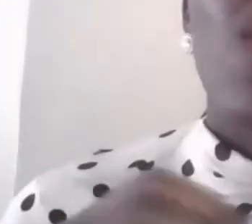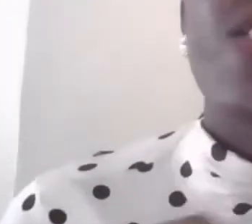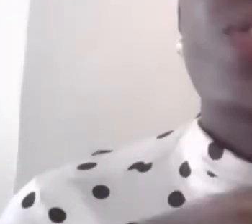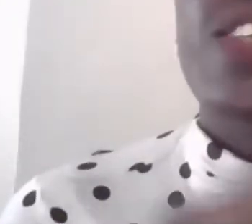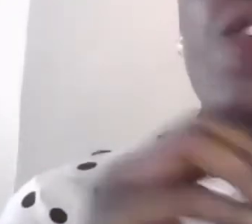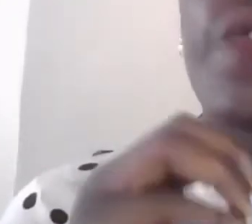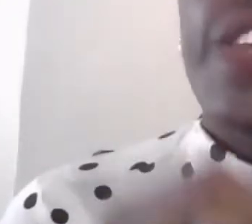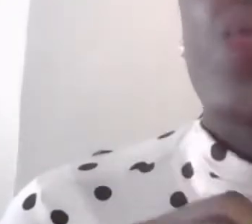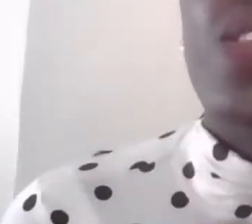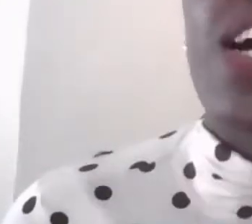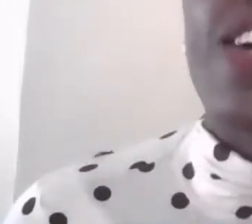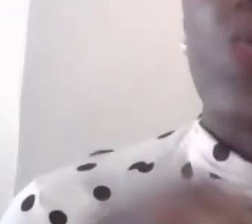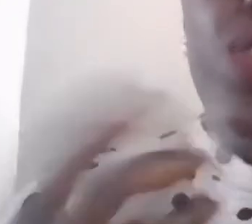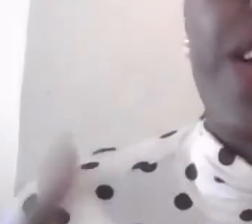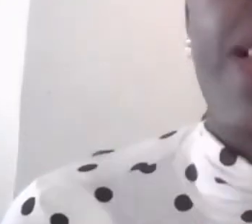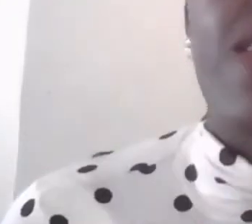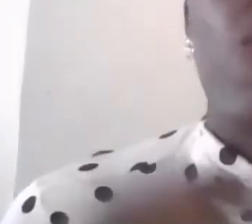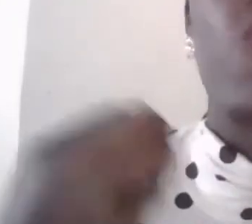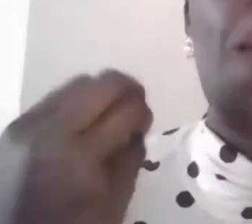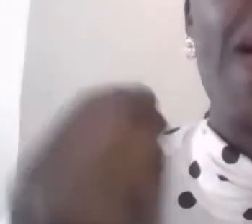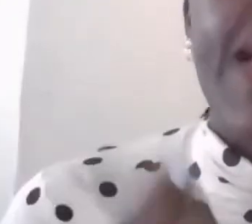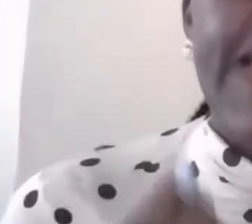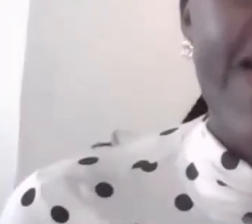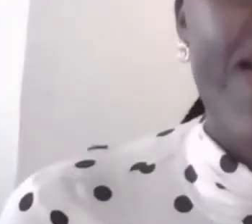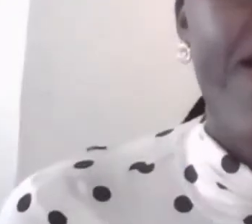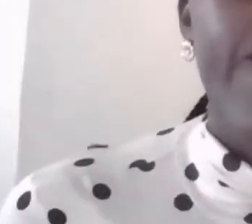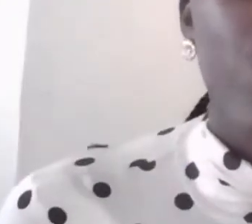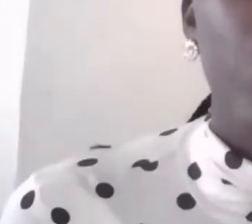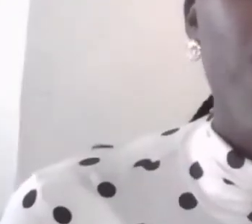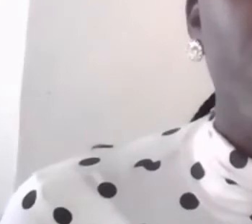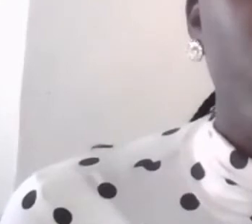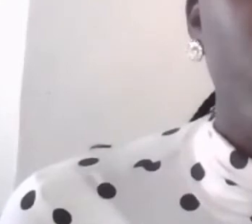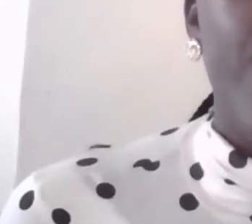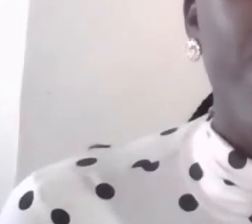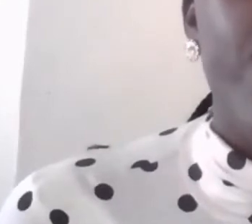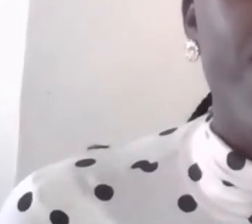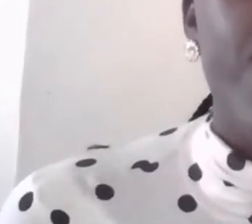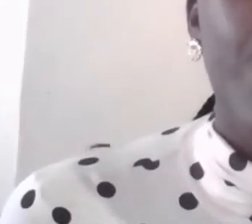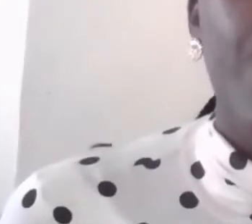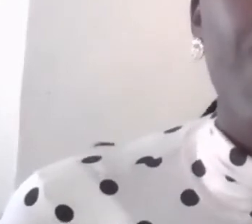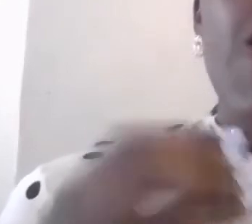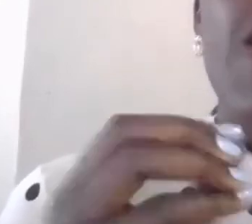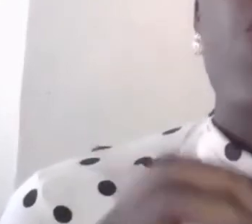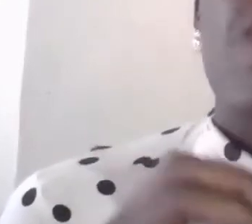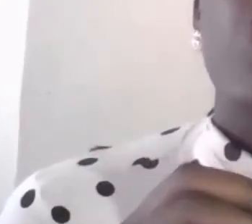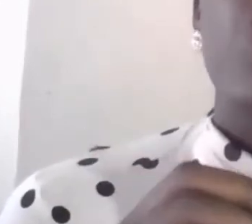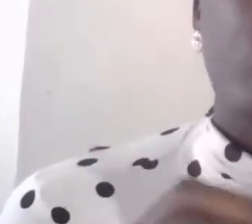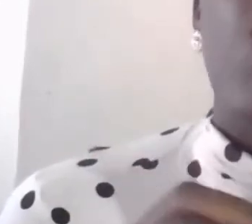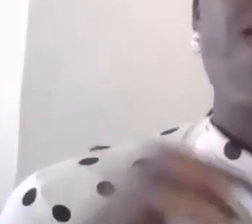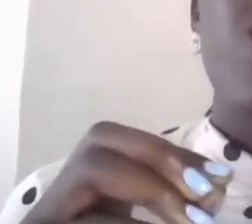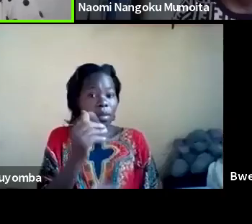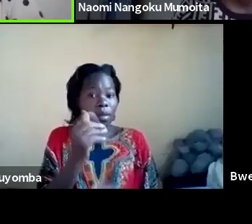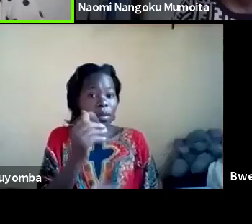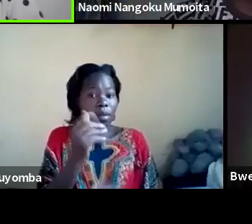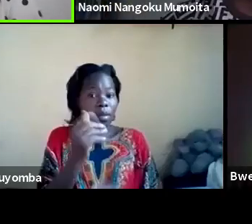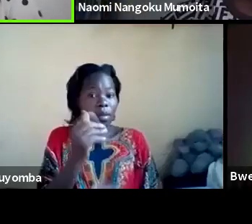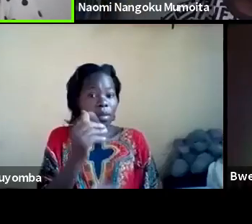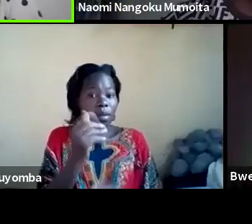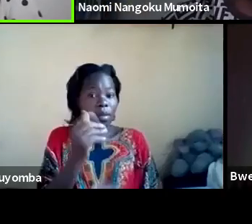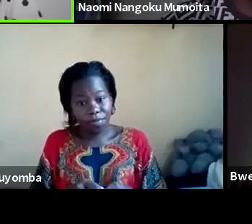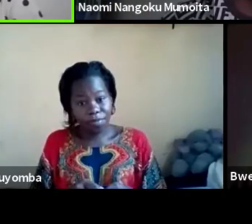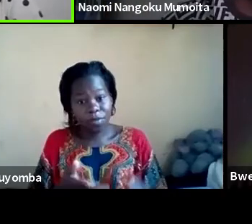only once you interface with the custodian of the mandate, to deliver social services, that you're able to know what else is out